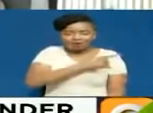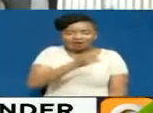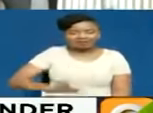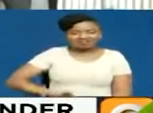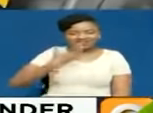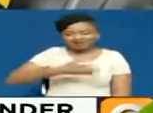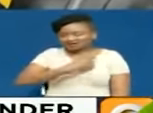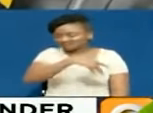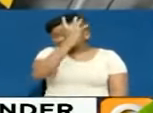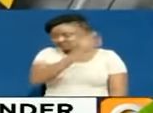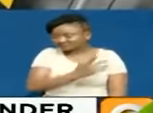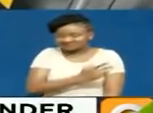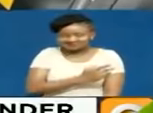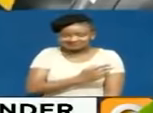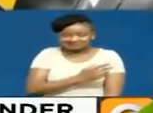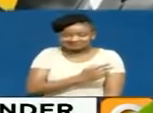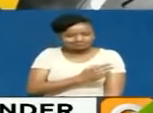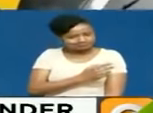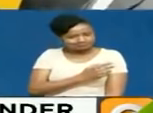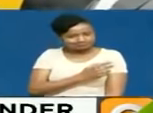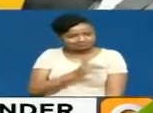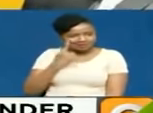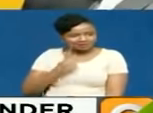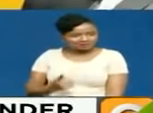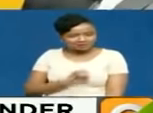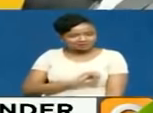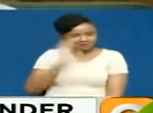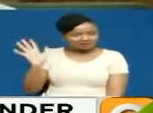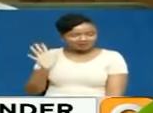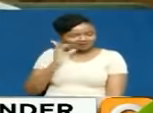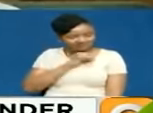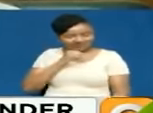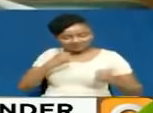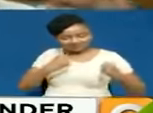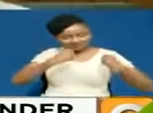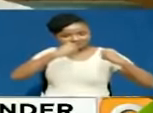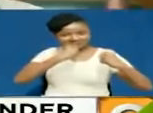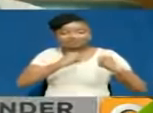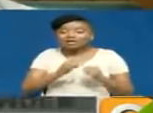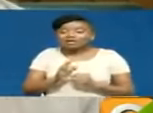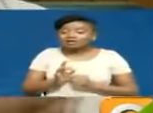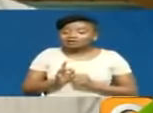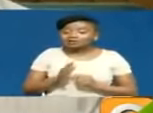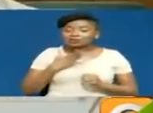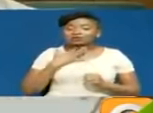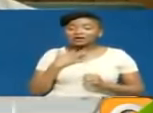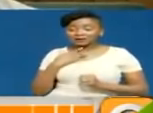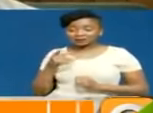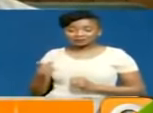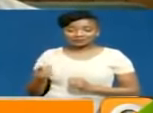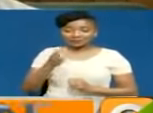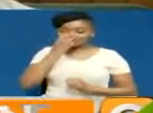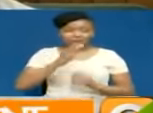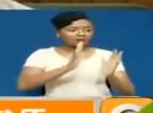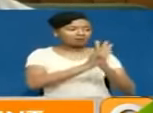Watu waache bana. The Uhuru to bare knuckle appears to have just begun. You know, on the one hand, you want to sing the praises of a